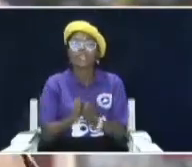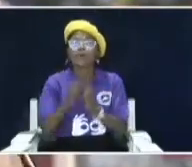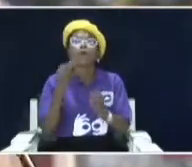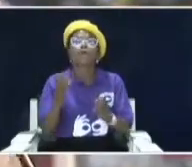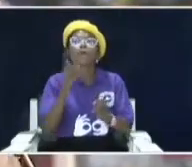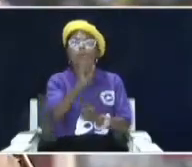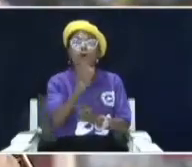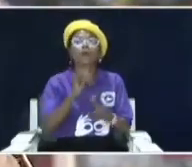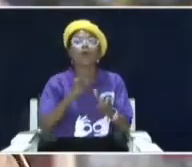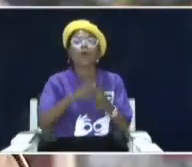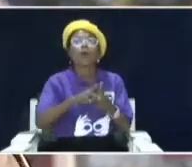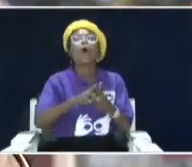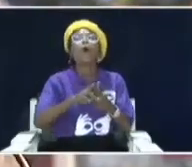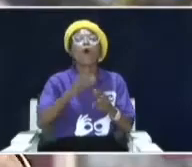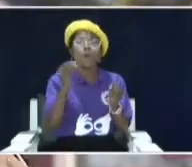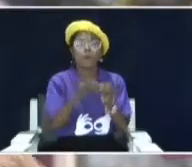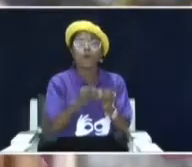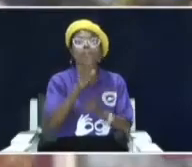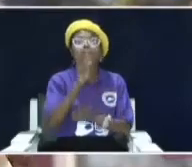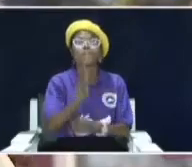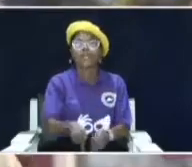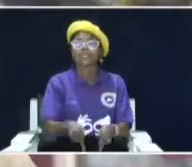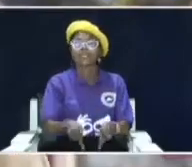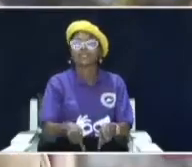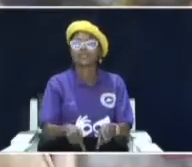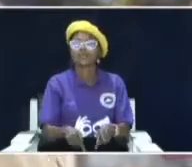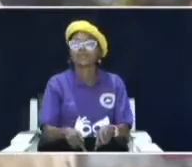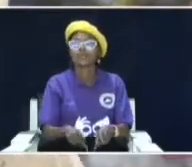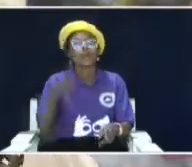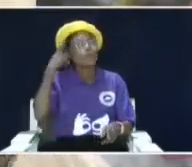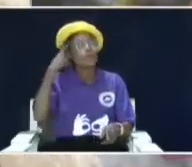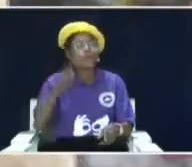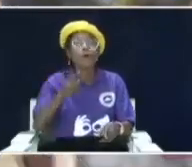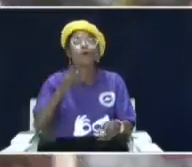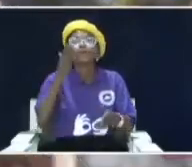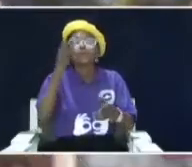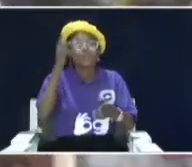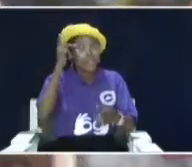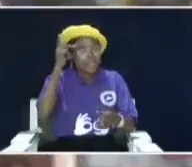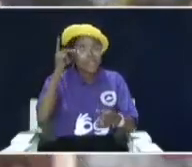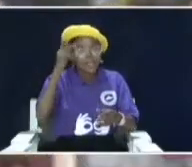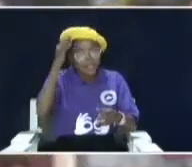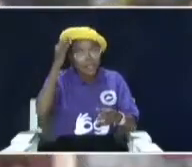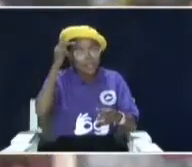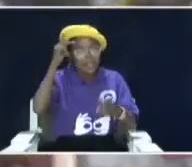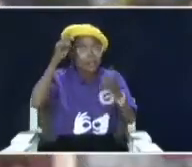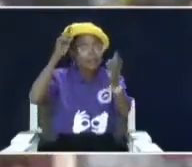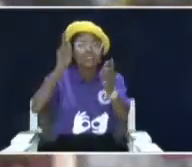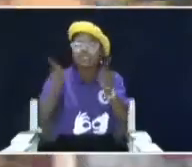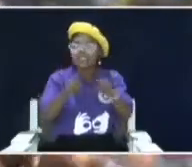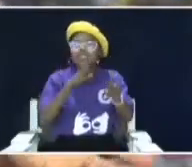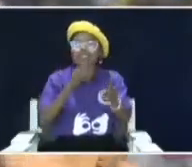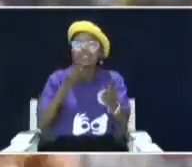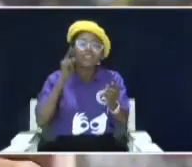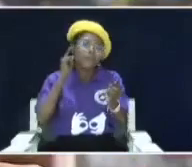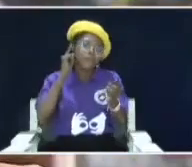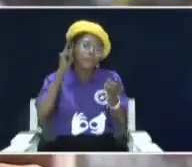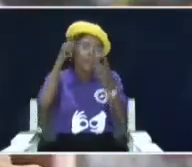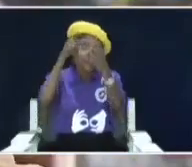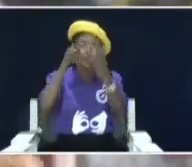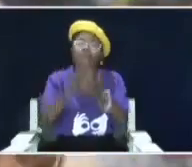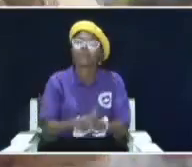persons in contractual terms for a purpose. They come together on particular